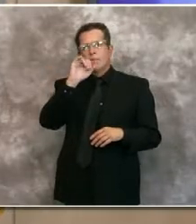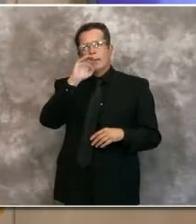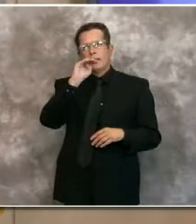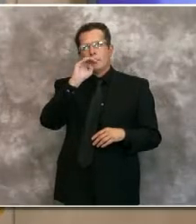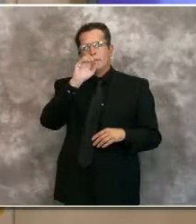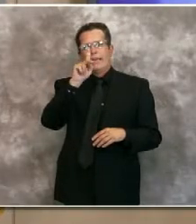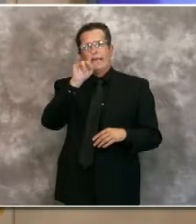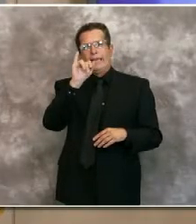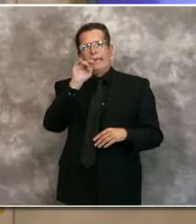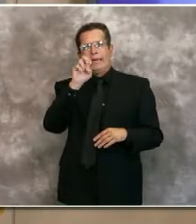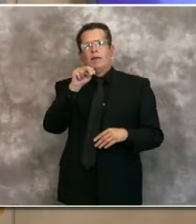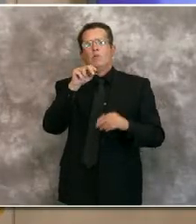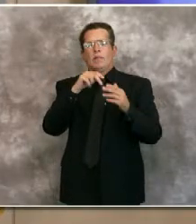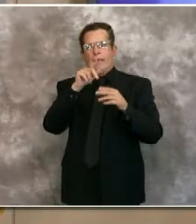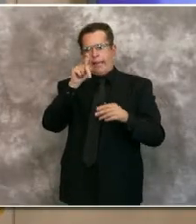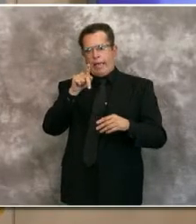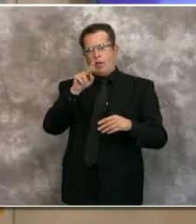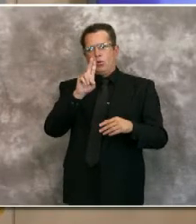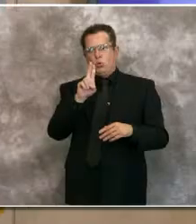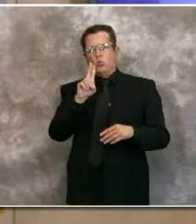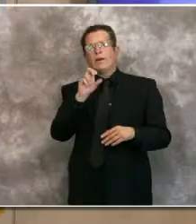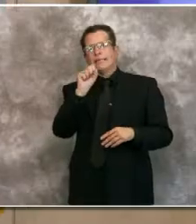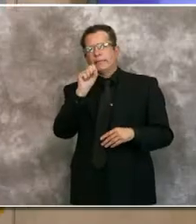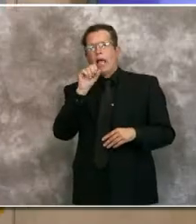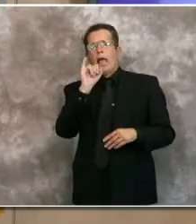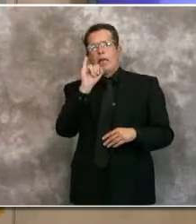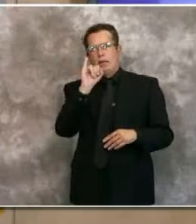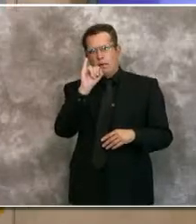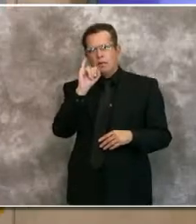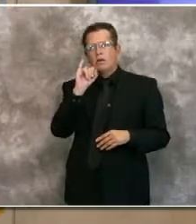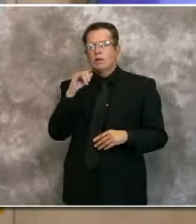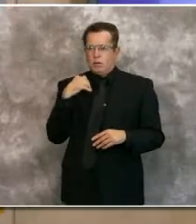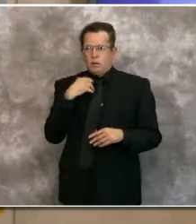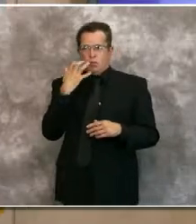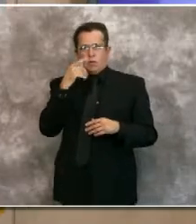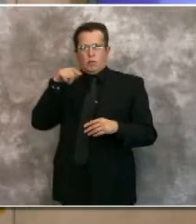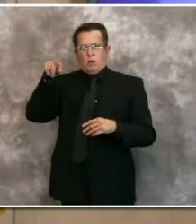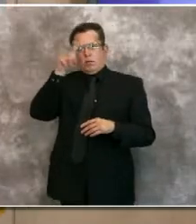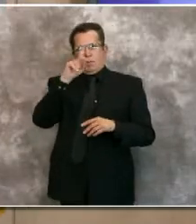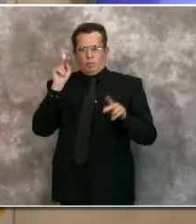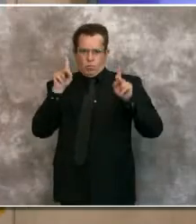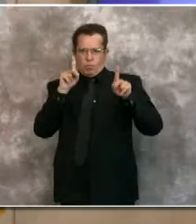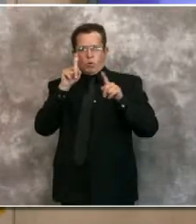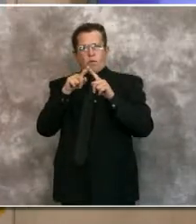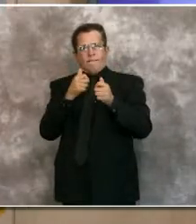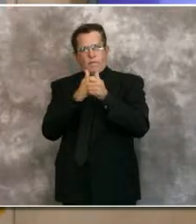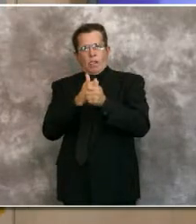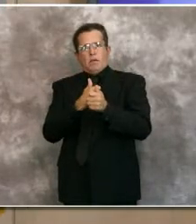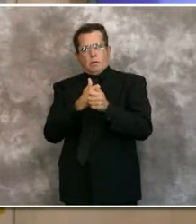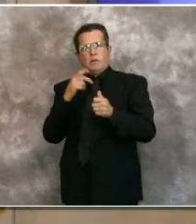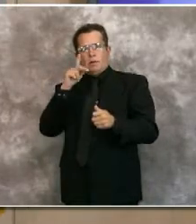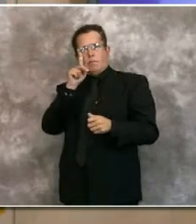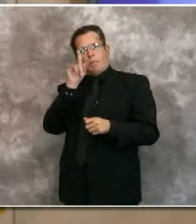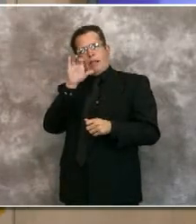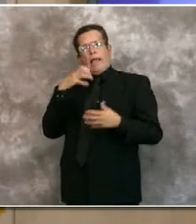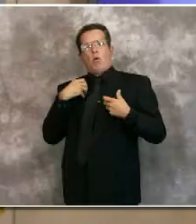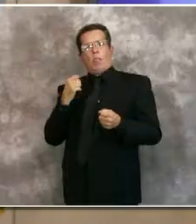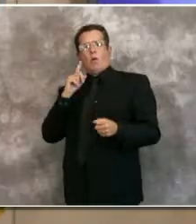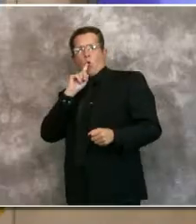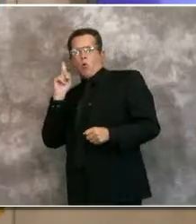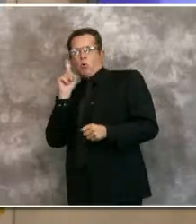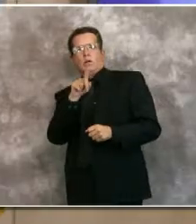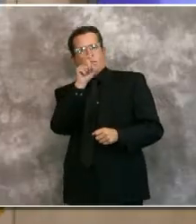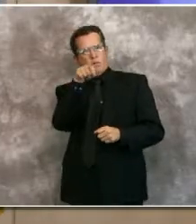from KUSI. We are counting on folks to comply with the public health orders, what Supervisor Fletcher said last